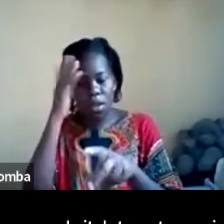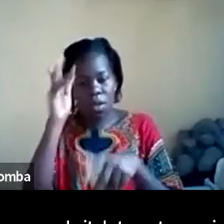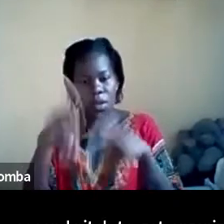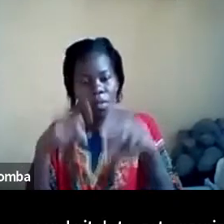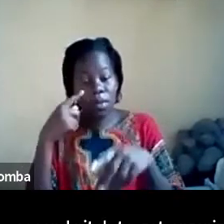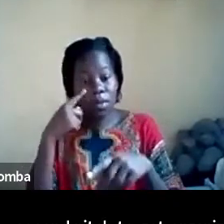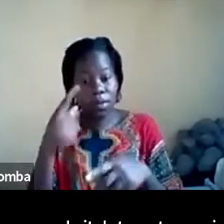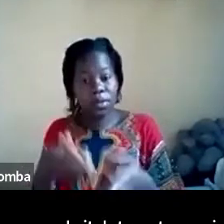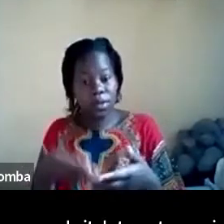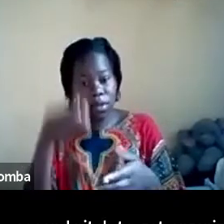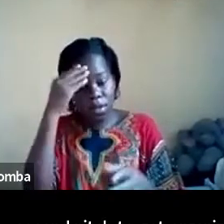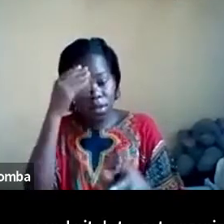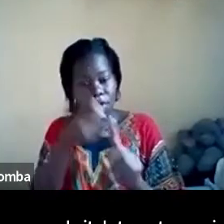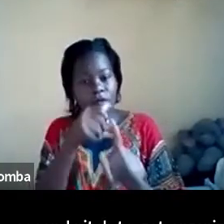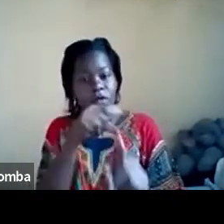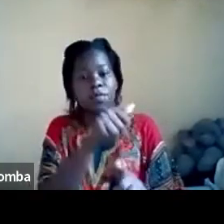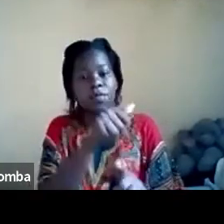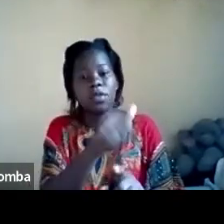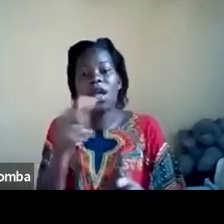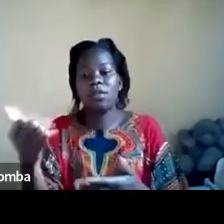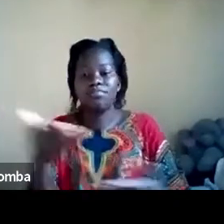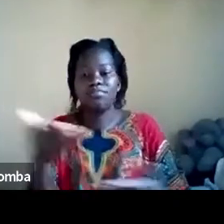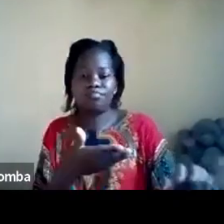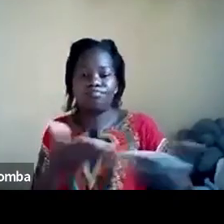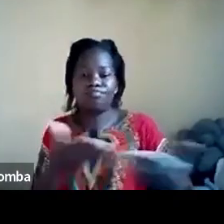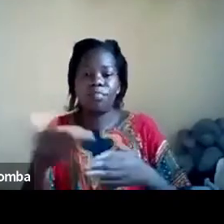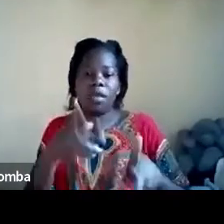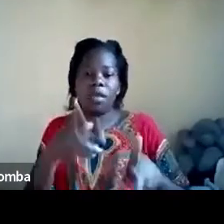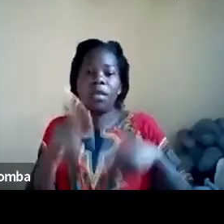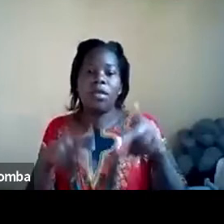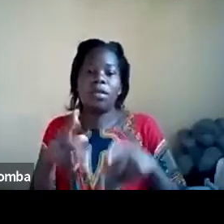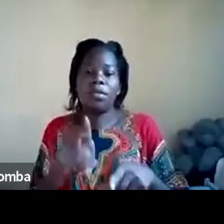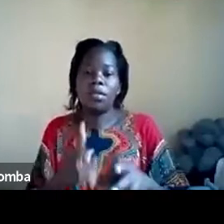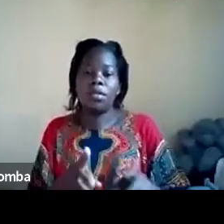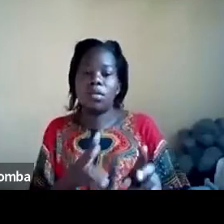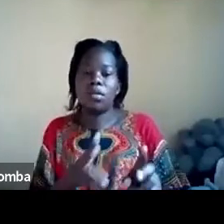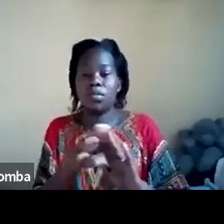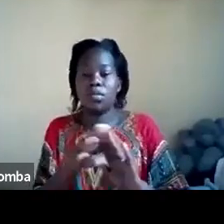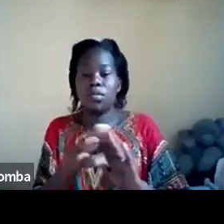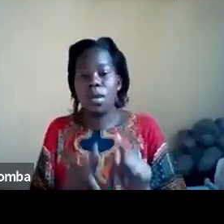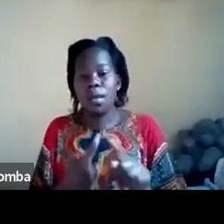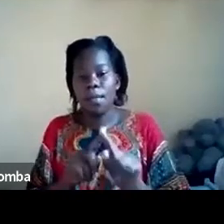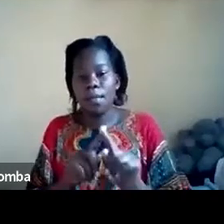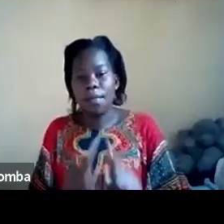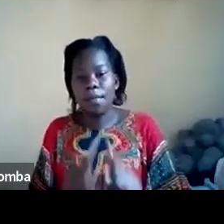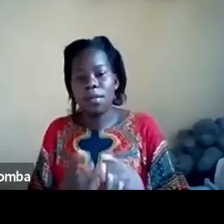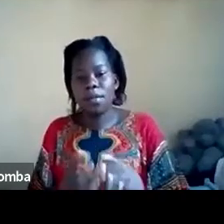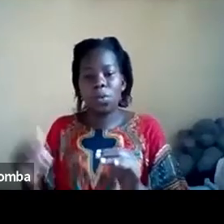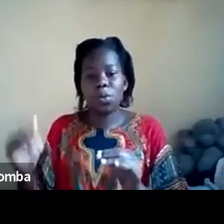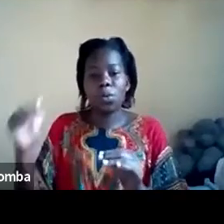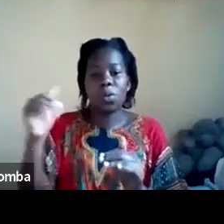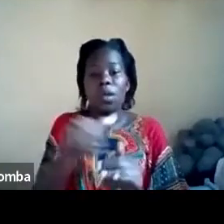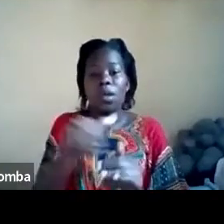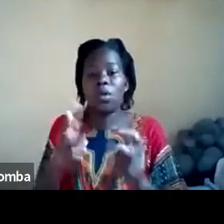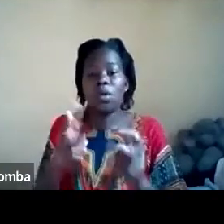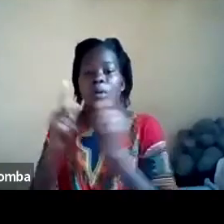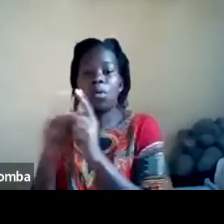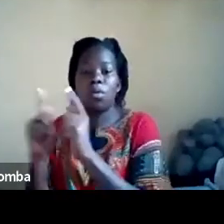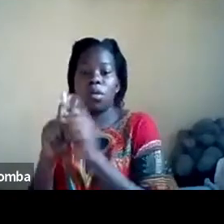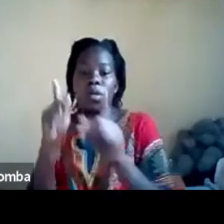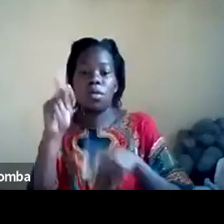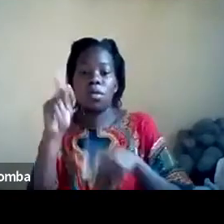from interfacing with people on this kind of programs, but take it a step further, reach out to people, follow up, and